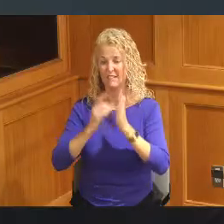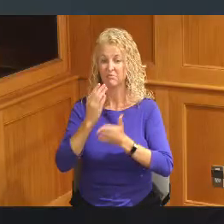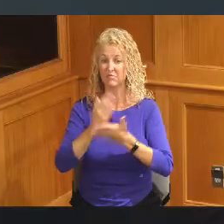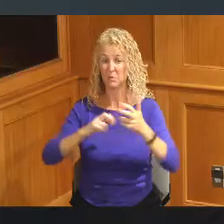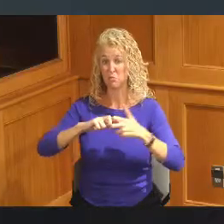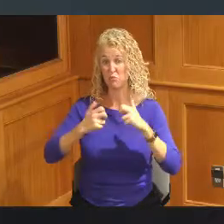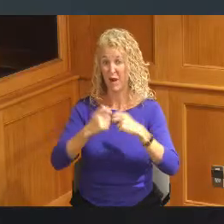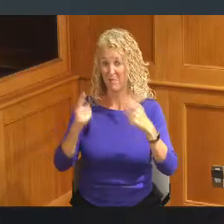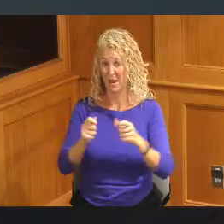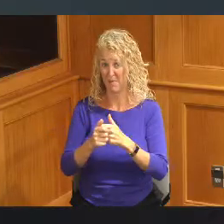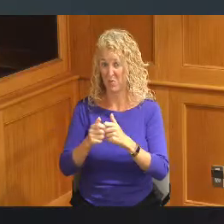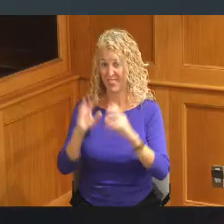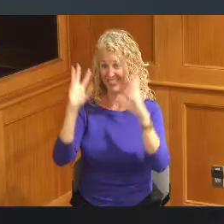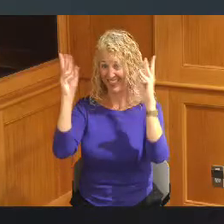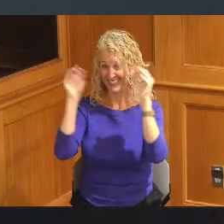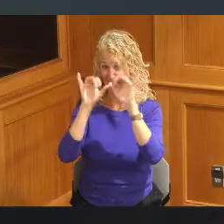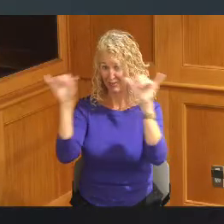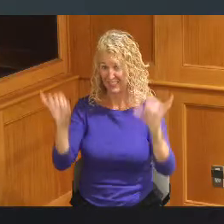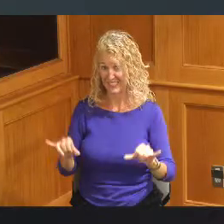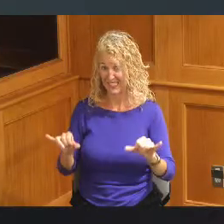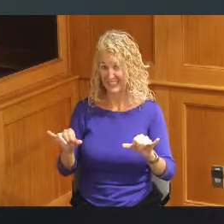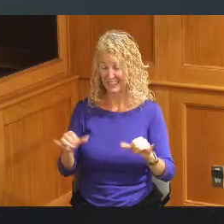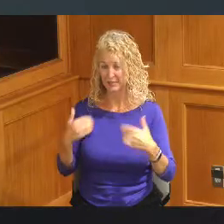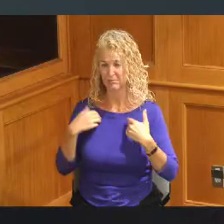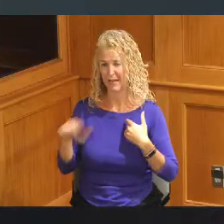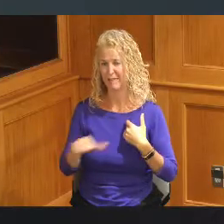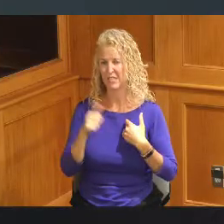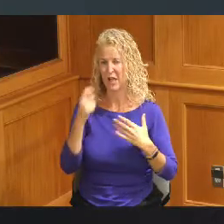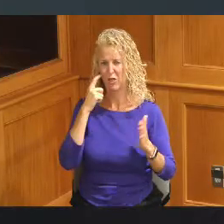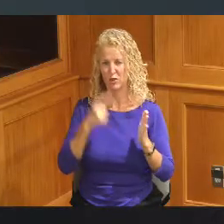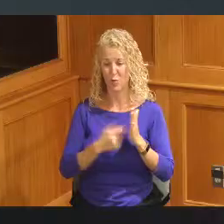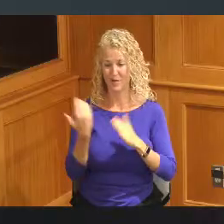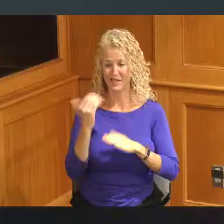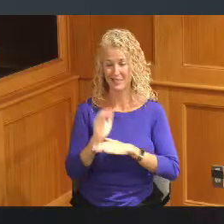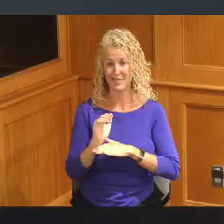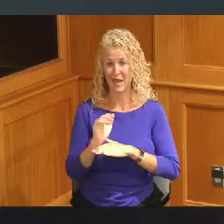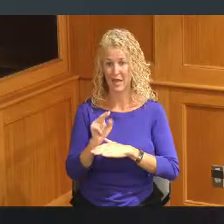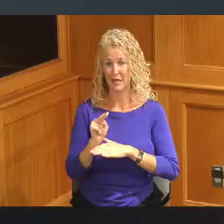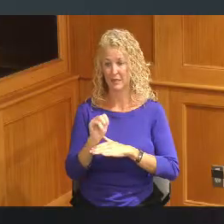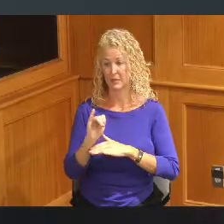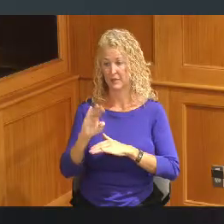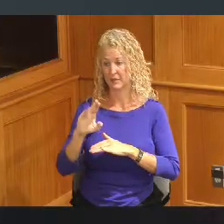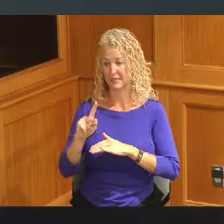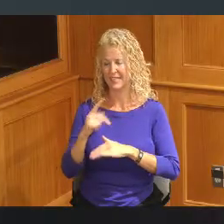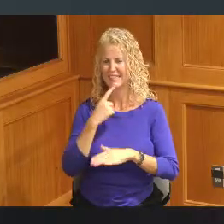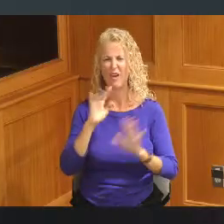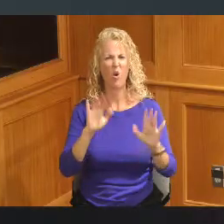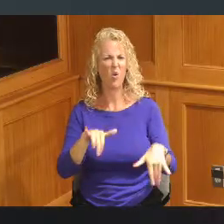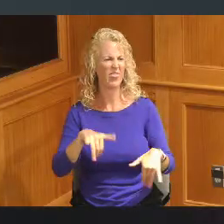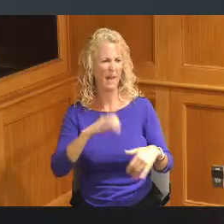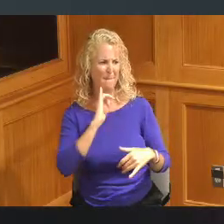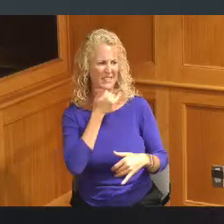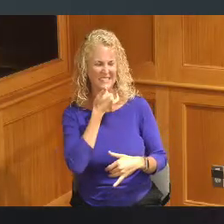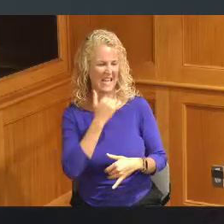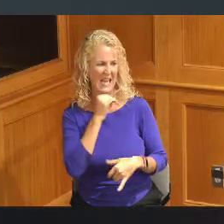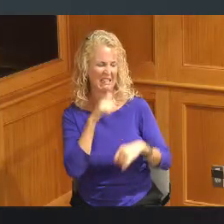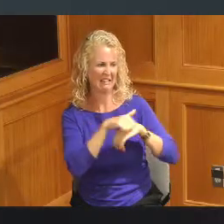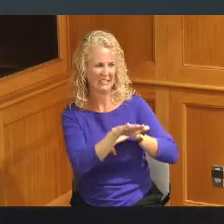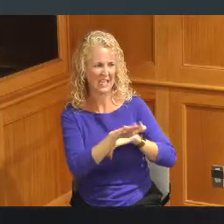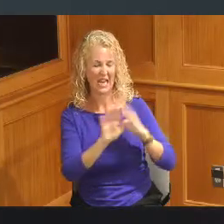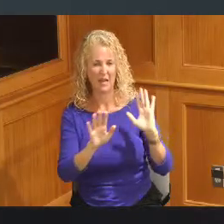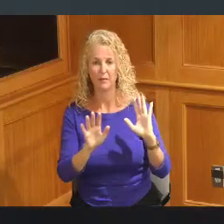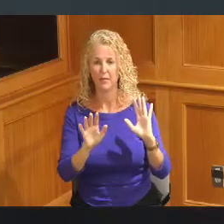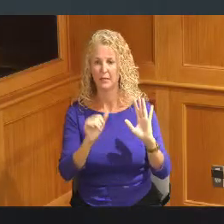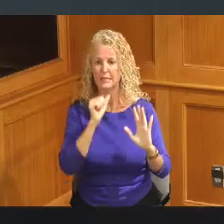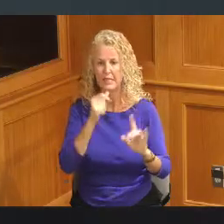issues with sirens. I got another notice last night, and it said it was a mistake, and I should not have received it, but